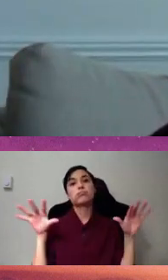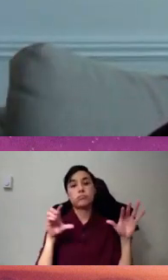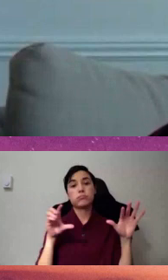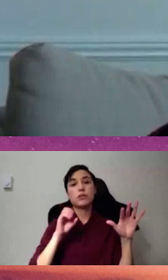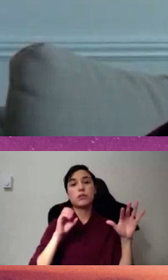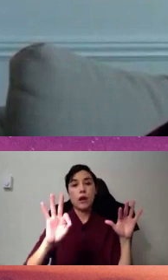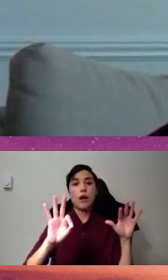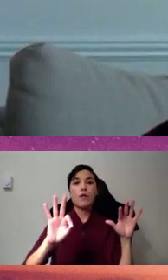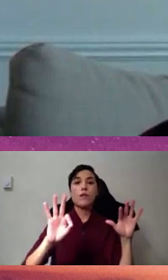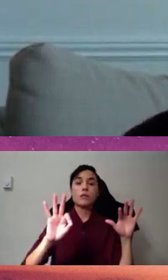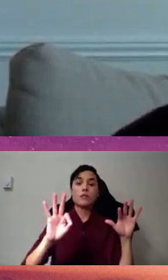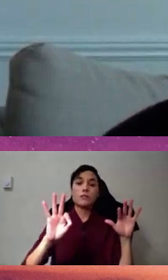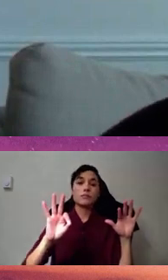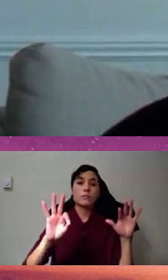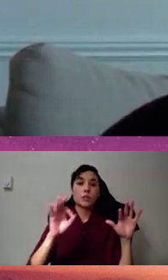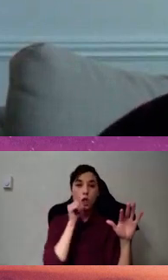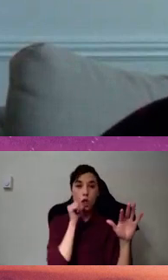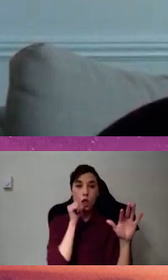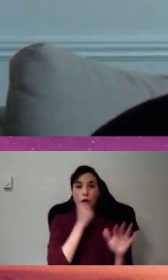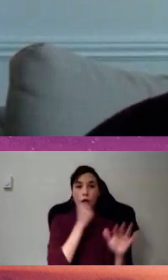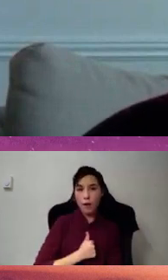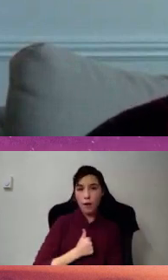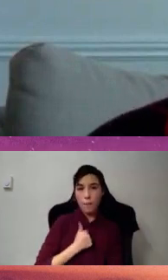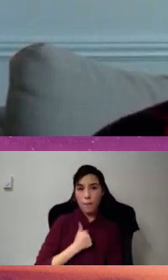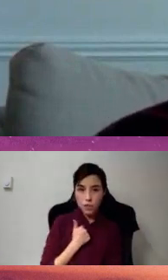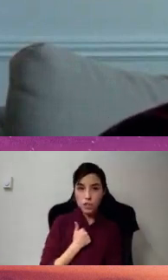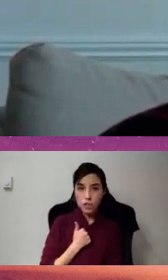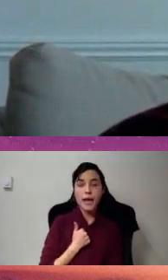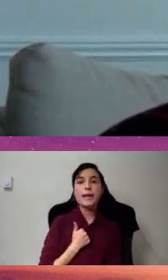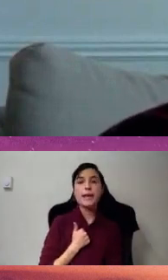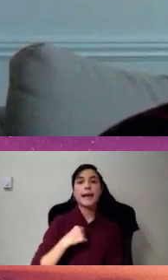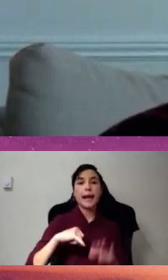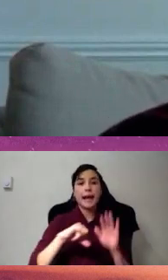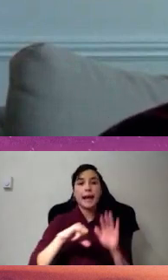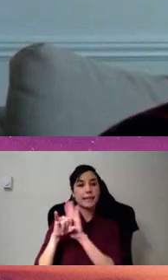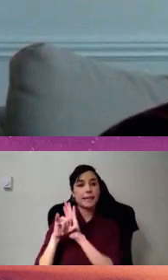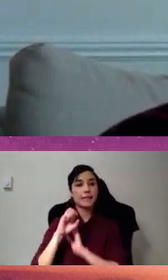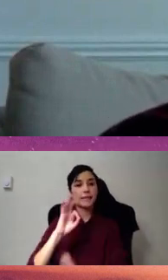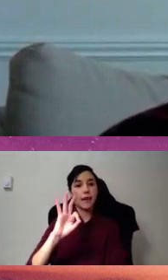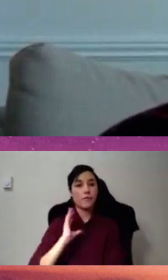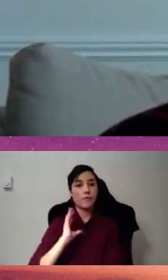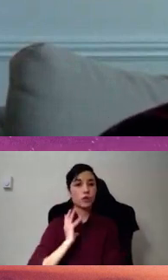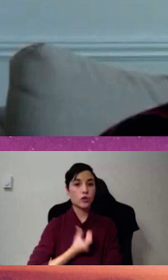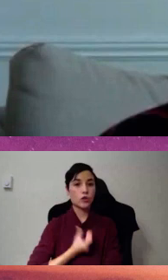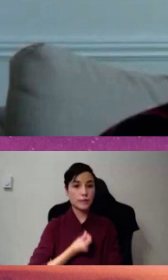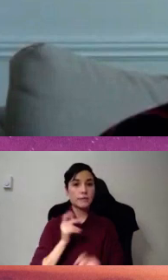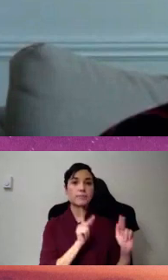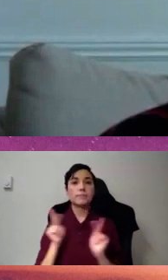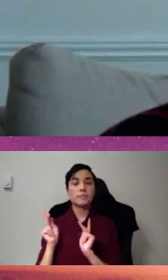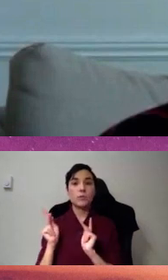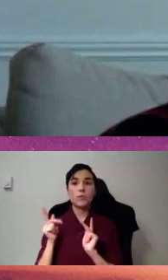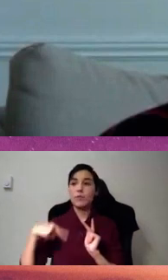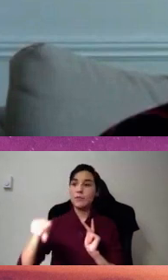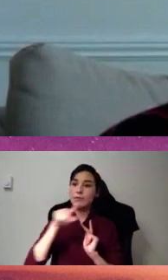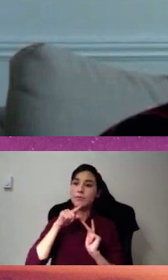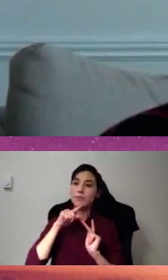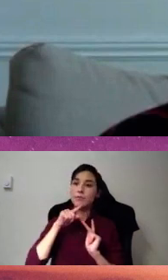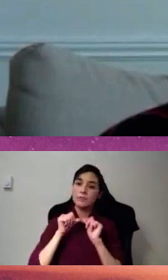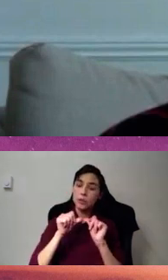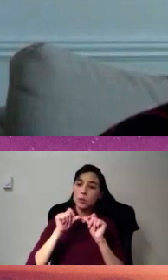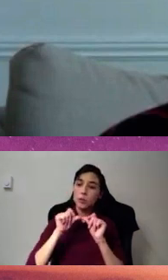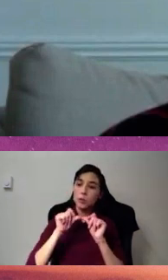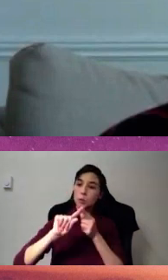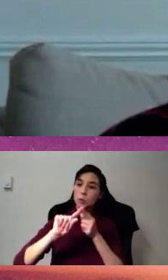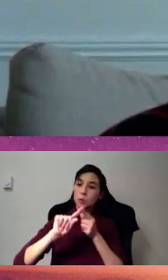identities amongst the younger generations. They've been pushing the boundaries of what our existence in modern society can and should look